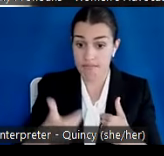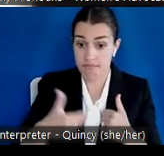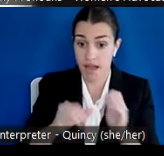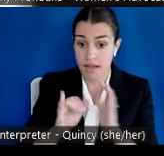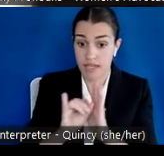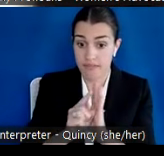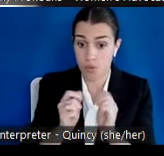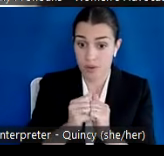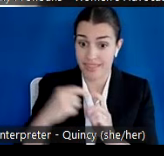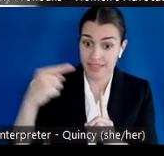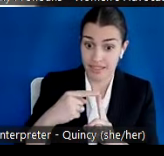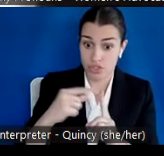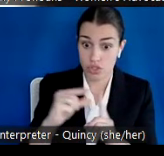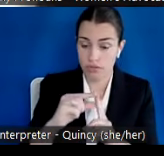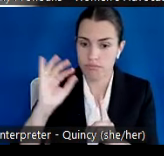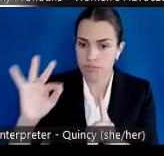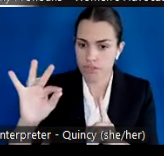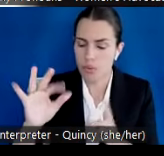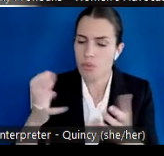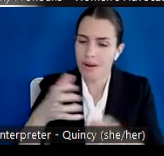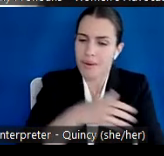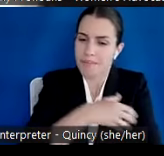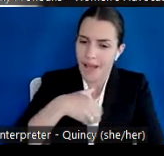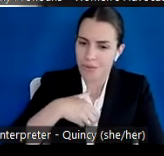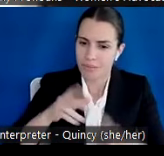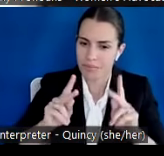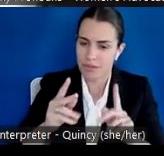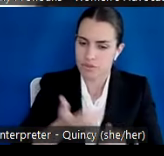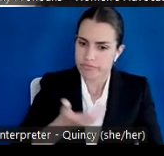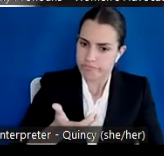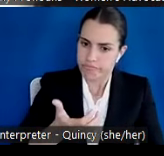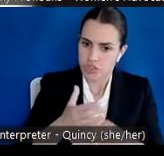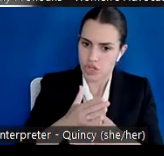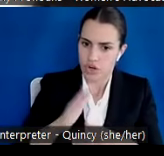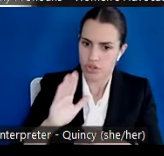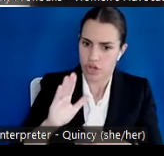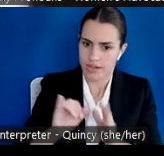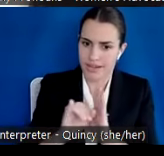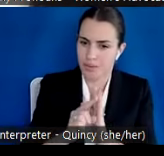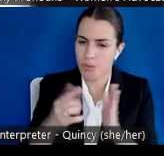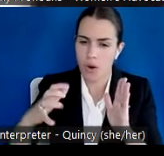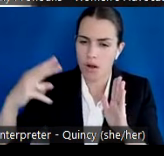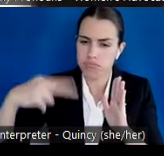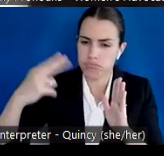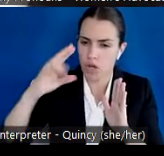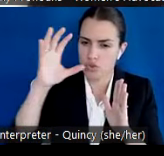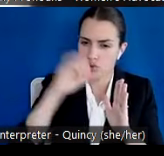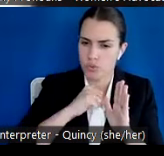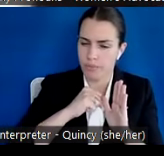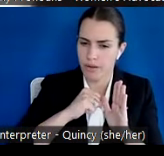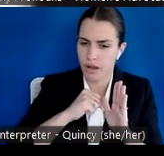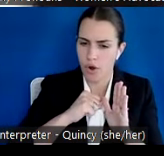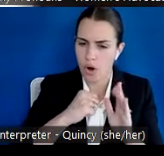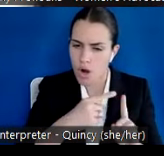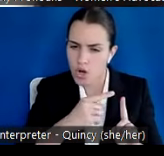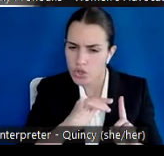them with that term. We really want to put agency back into people's hands and not assume anything about their identity or what terms they like to have used based on the